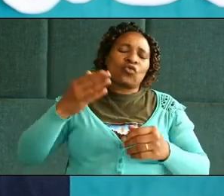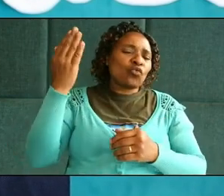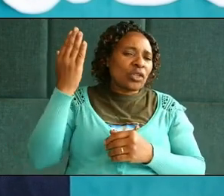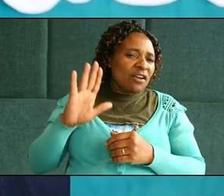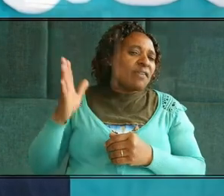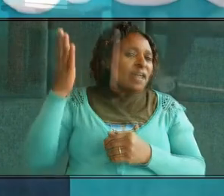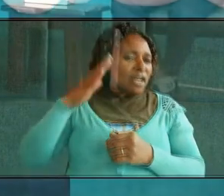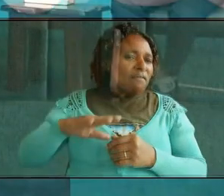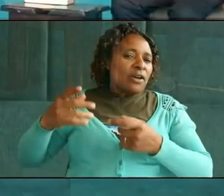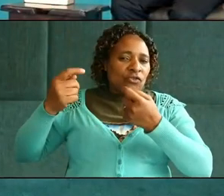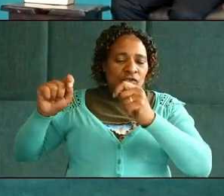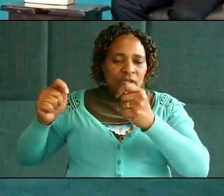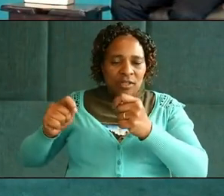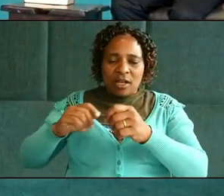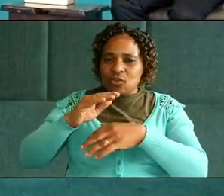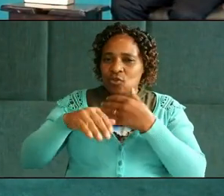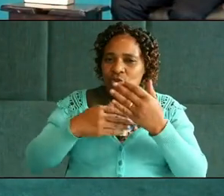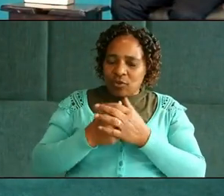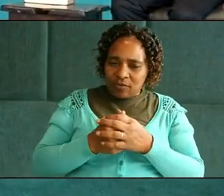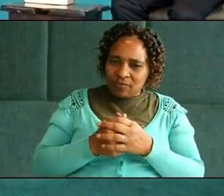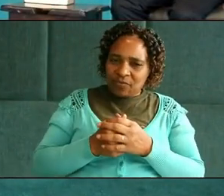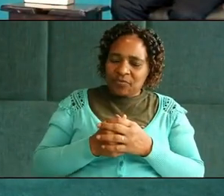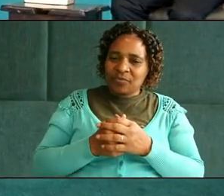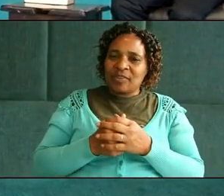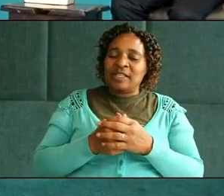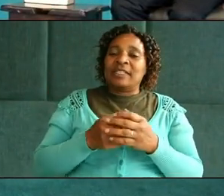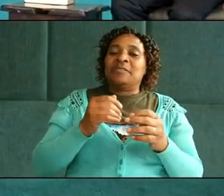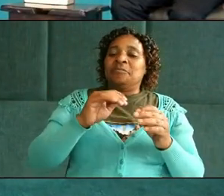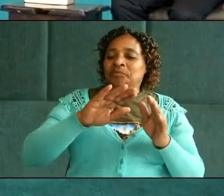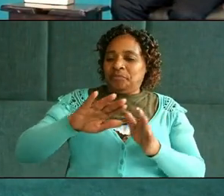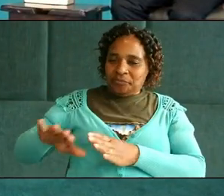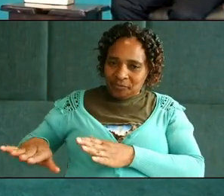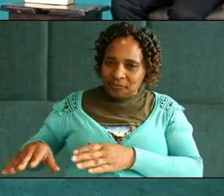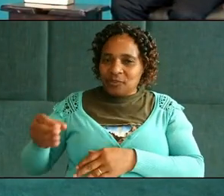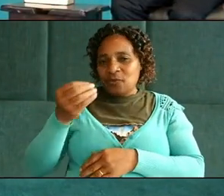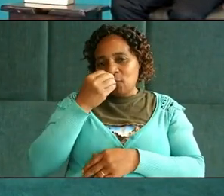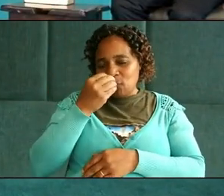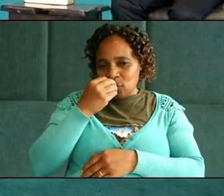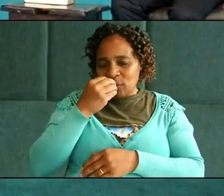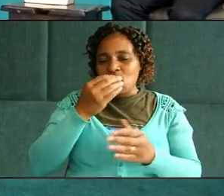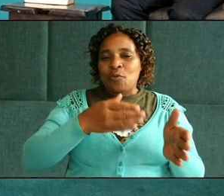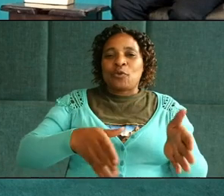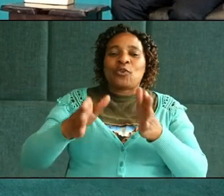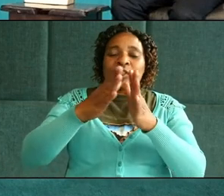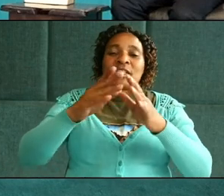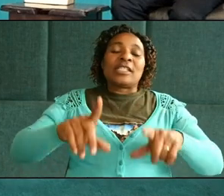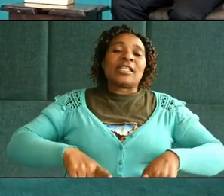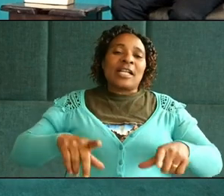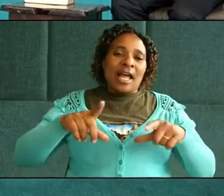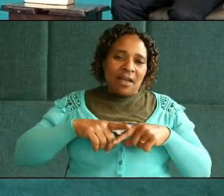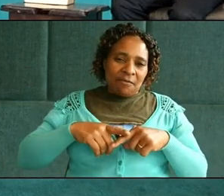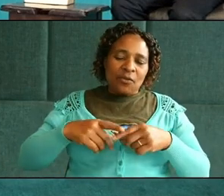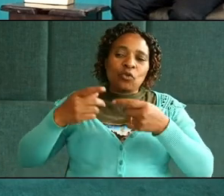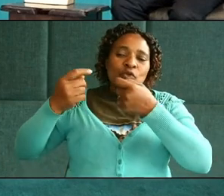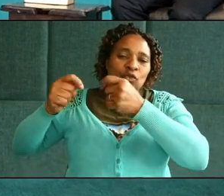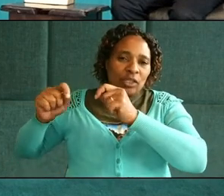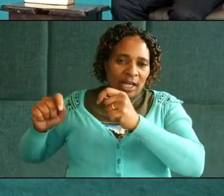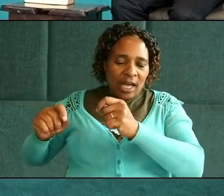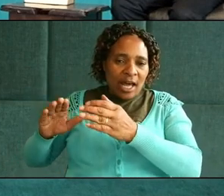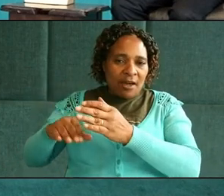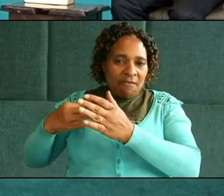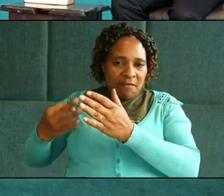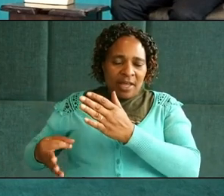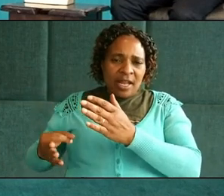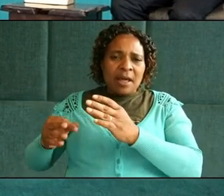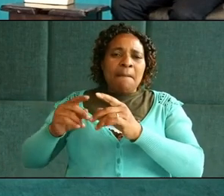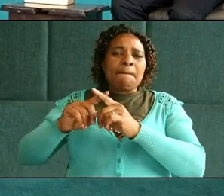have tried at all. Because even putting aside food, opportunities in life, you would try and fail,